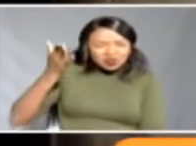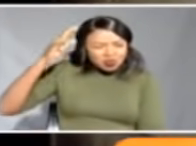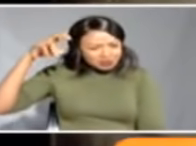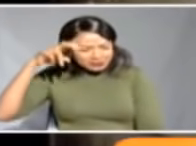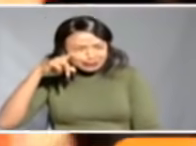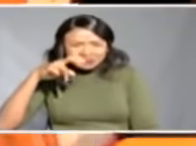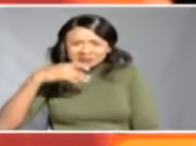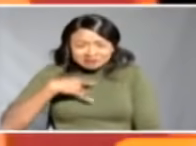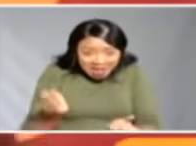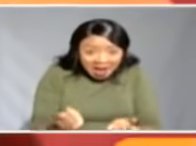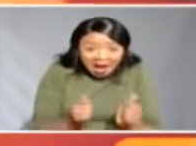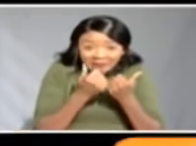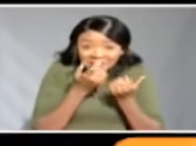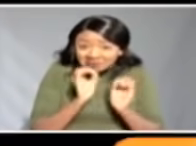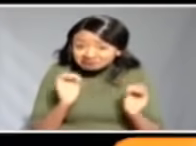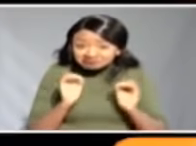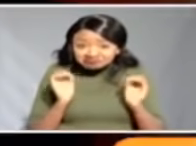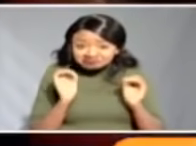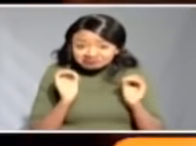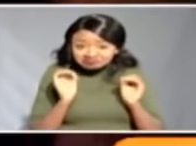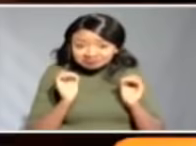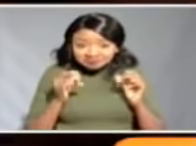haijawahi fanyika.